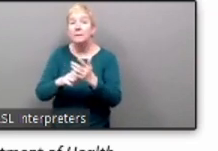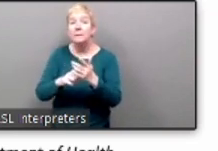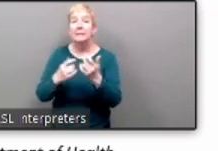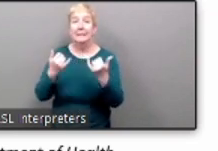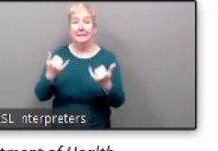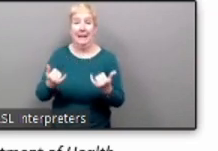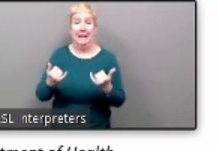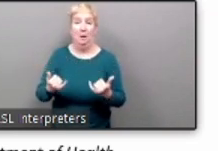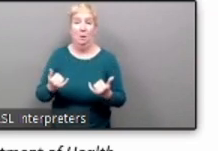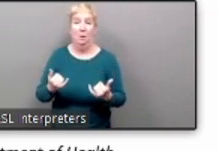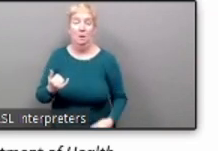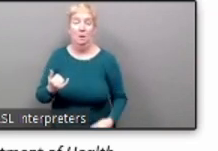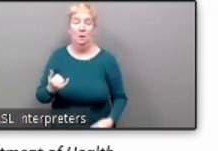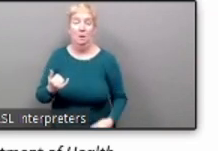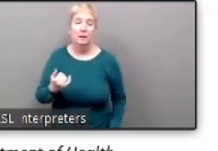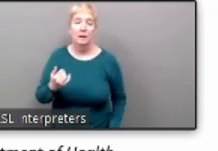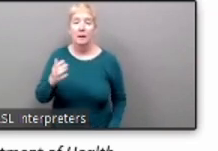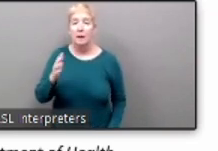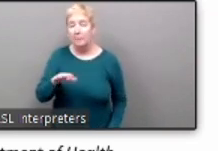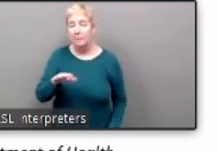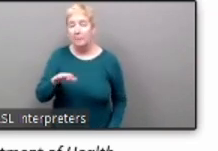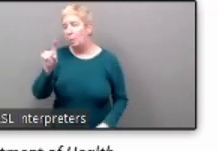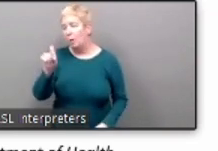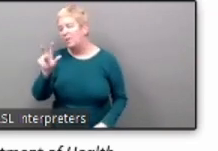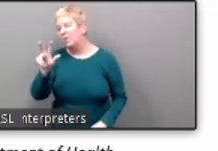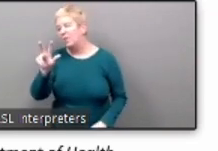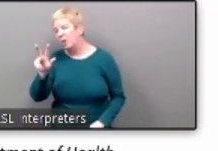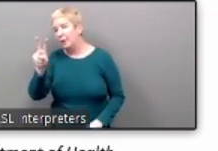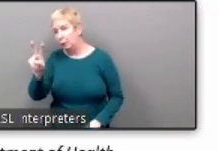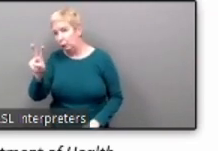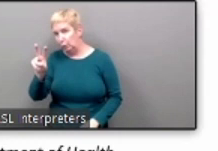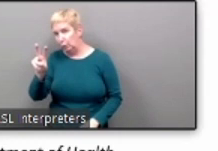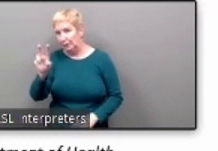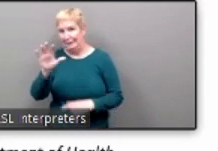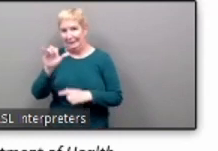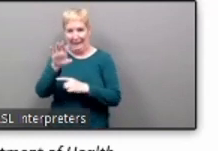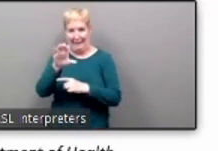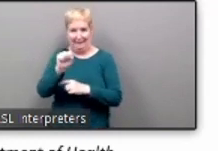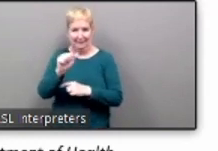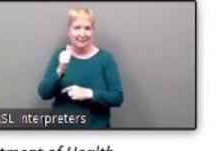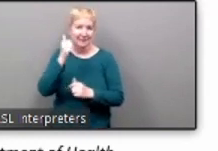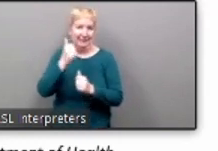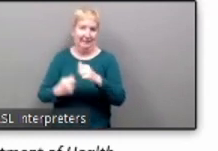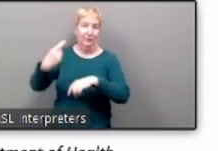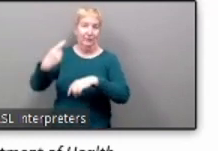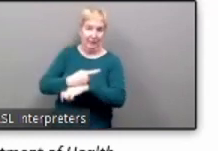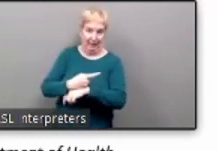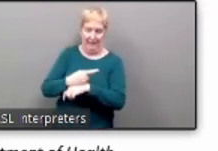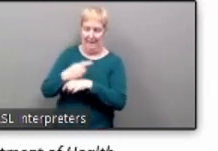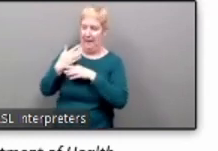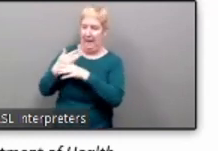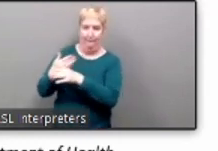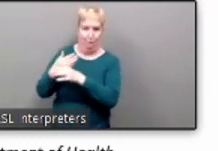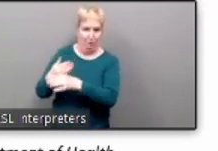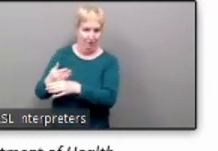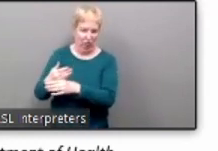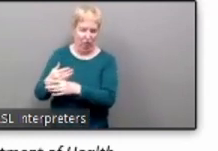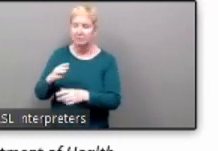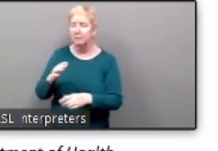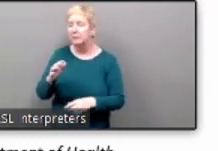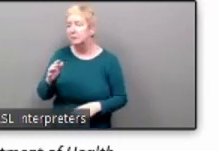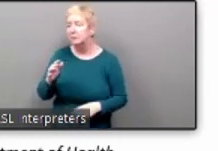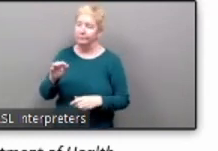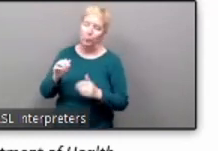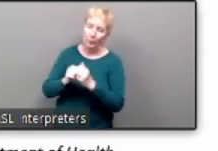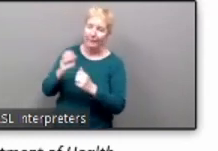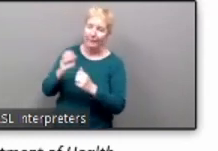a case range of 132 cases per day, averaged over 7 days with that famous 6-day